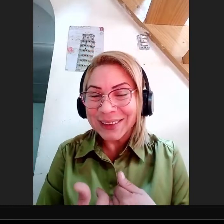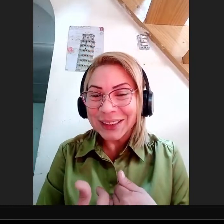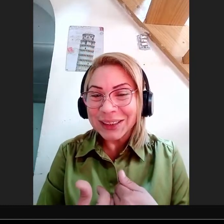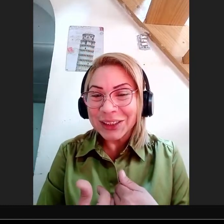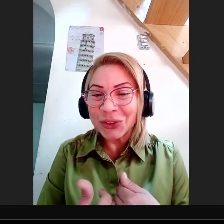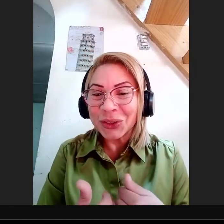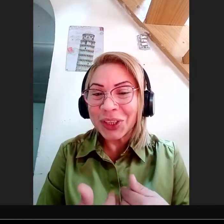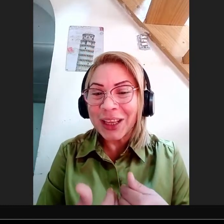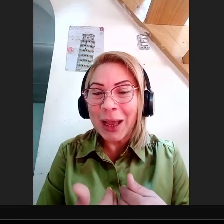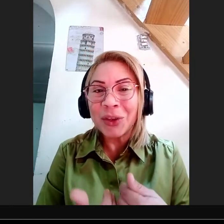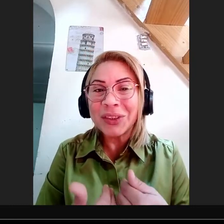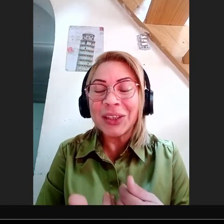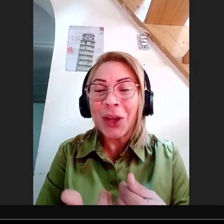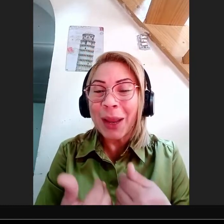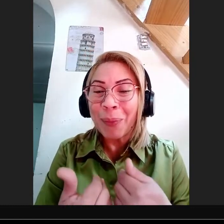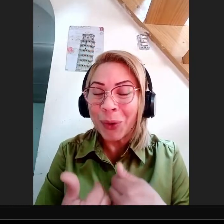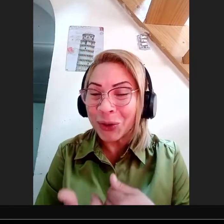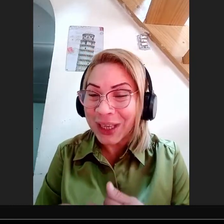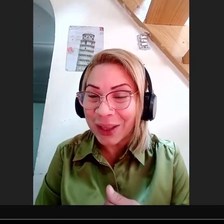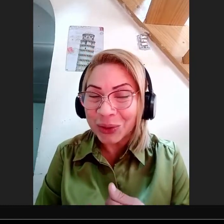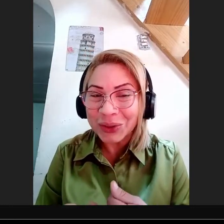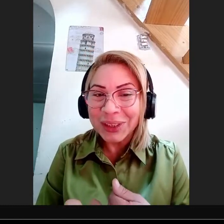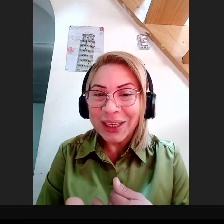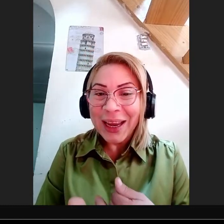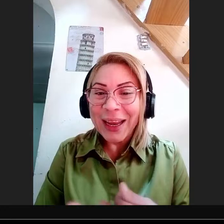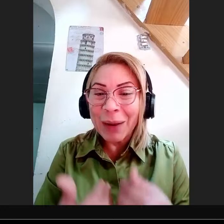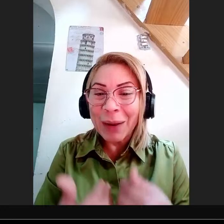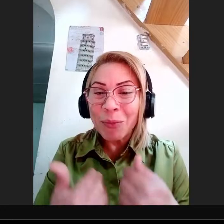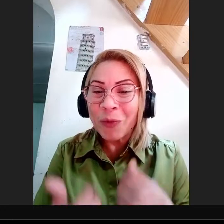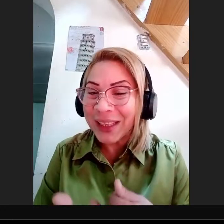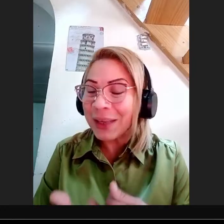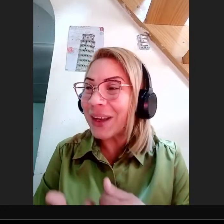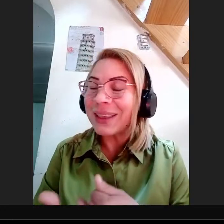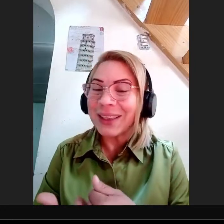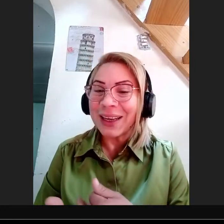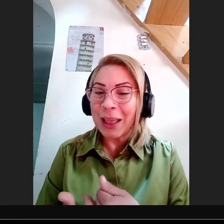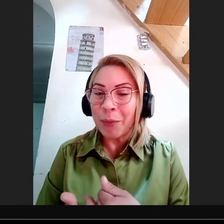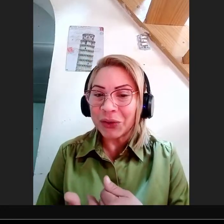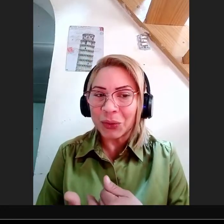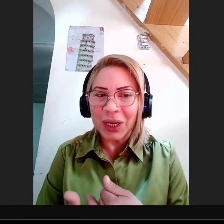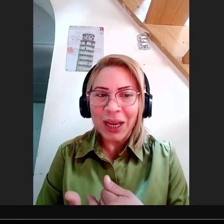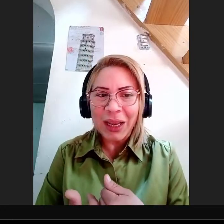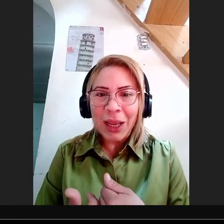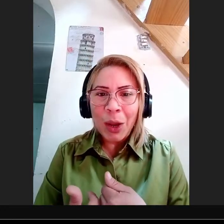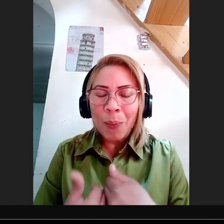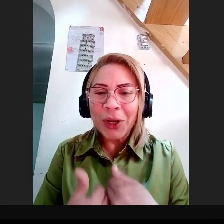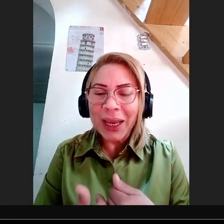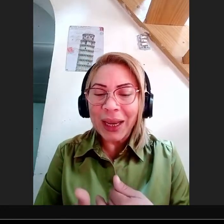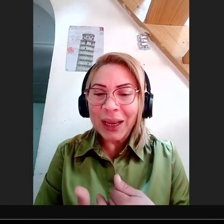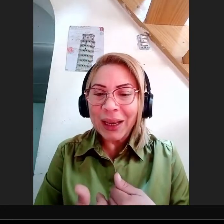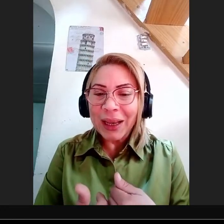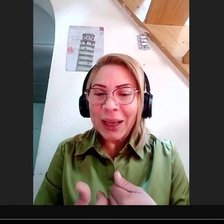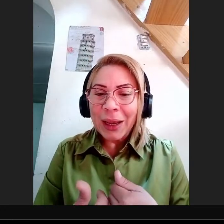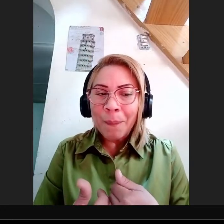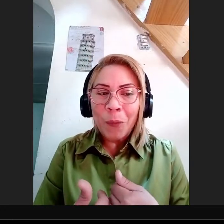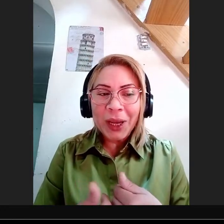being slaves. We were being subject of human trafficking. We were exploited.